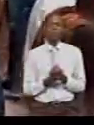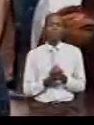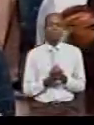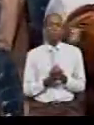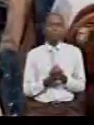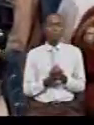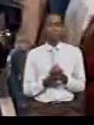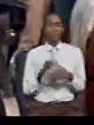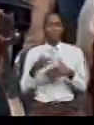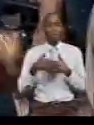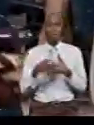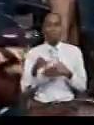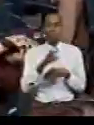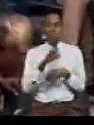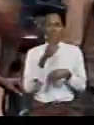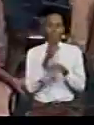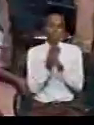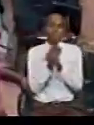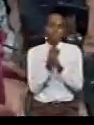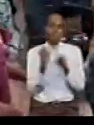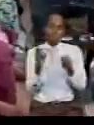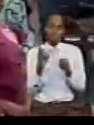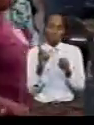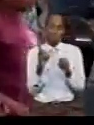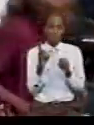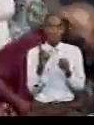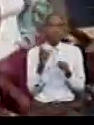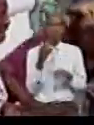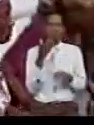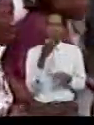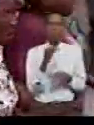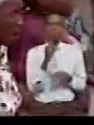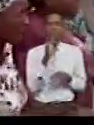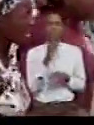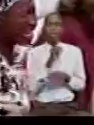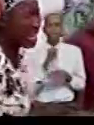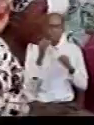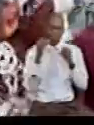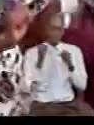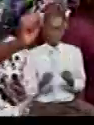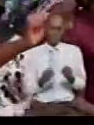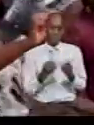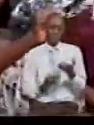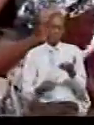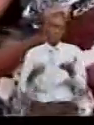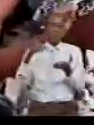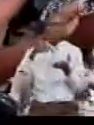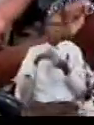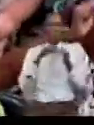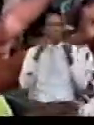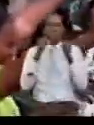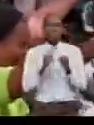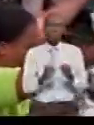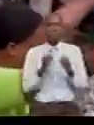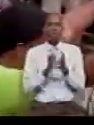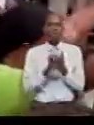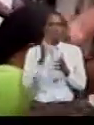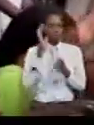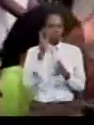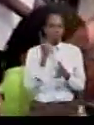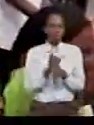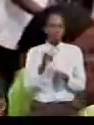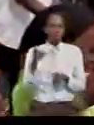After you are saved, there is the power, resurrection power, will keep